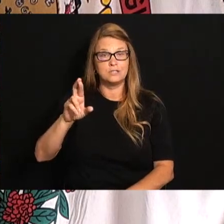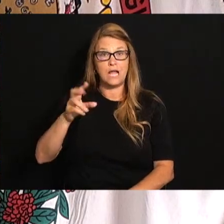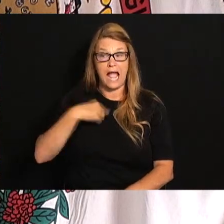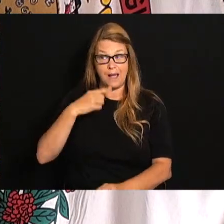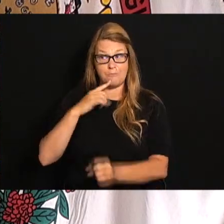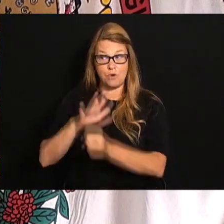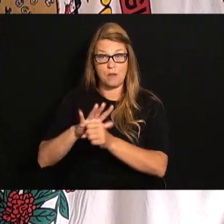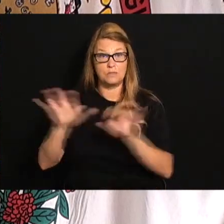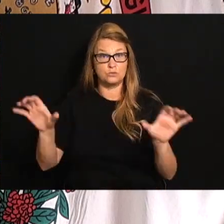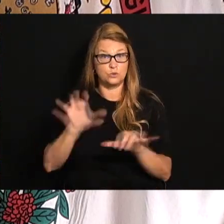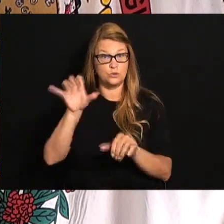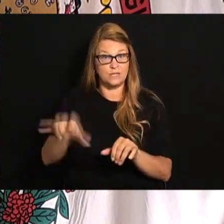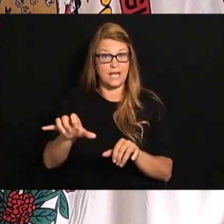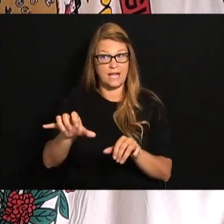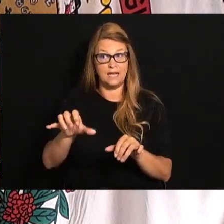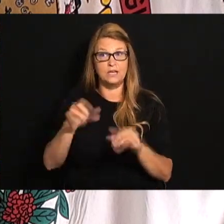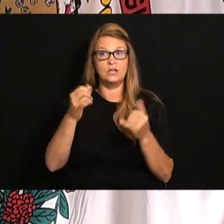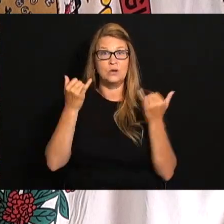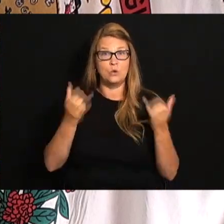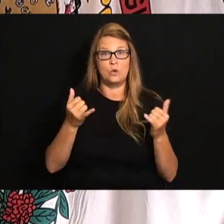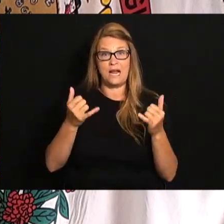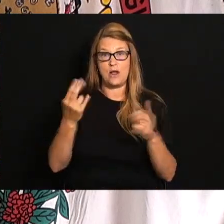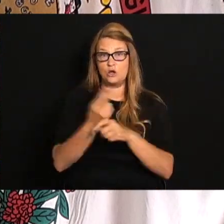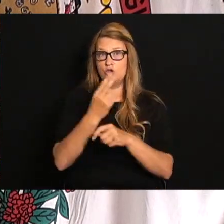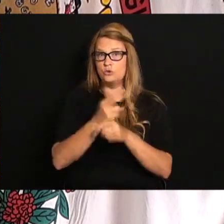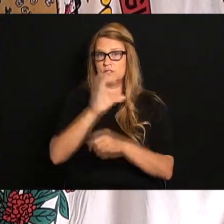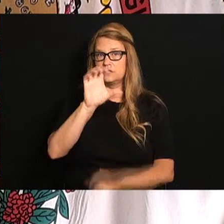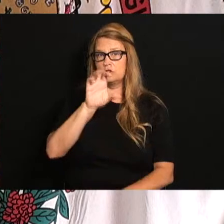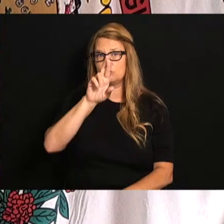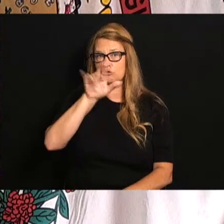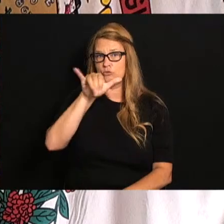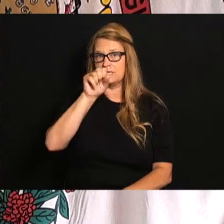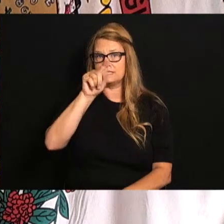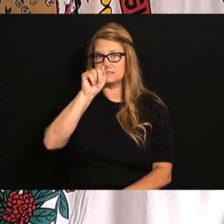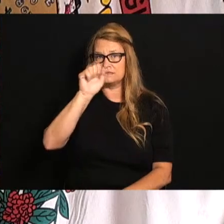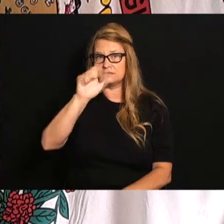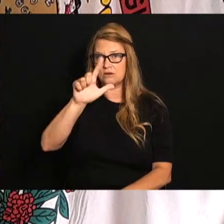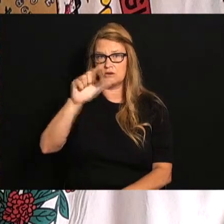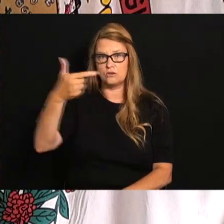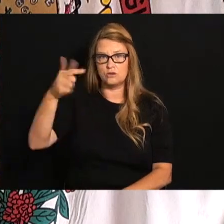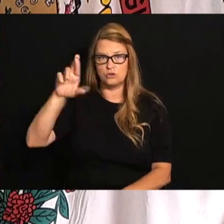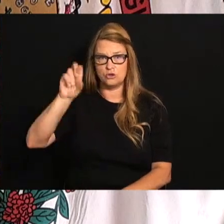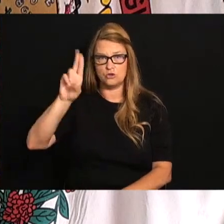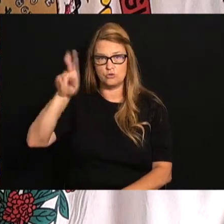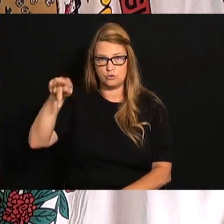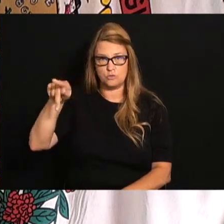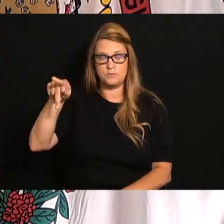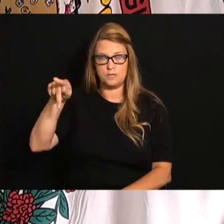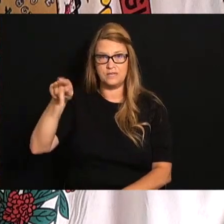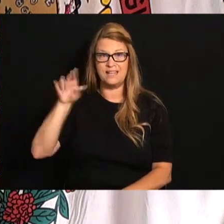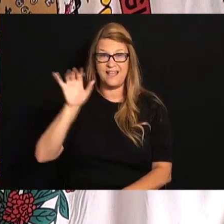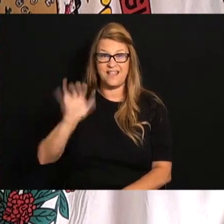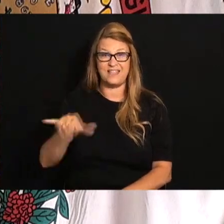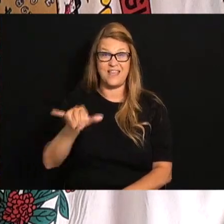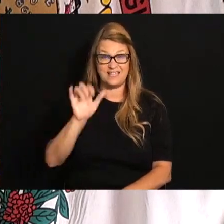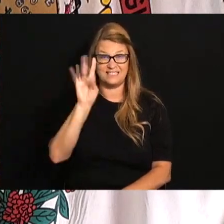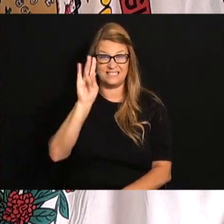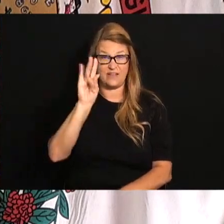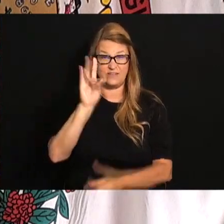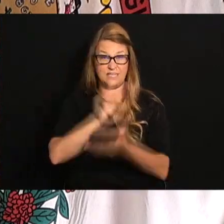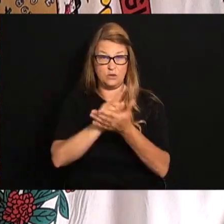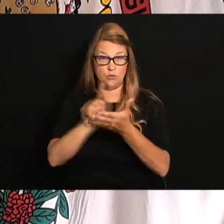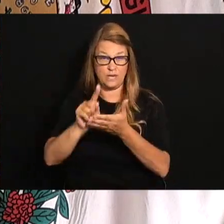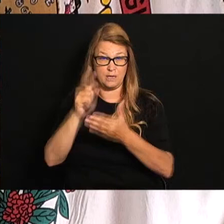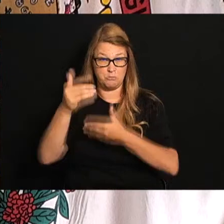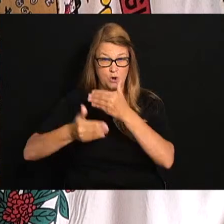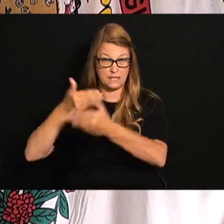do that. We're doing it with the McChrystal Group and everything. It's going to take a little bit of time. It's a 17-week